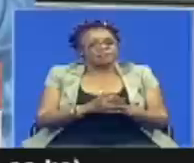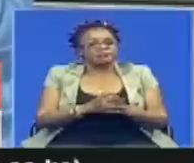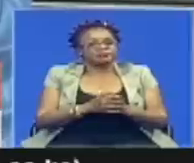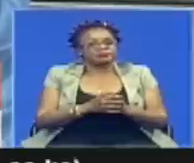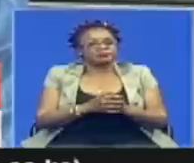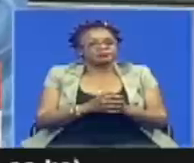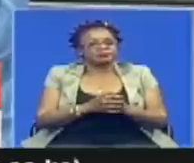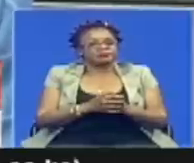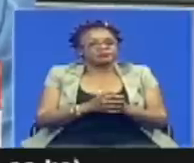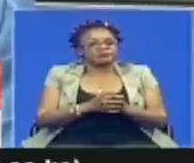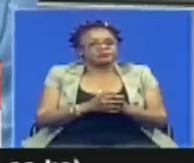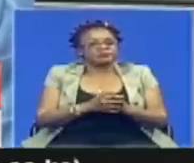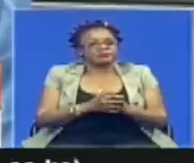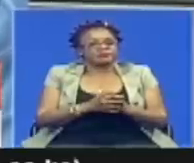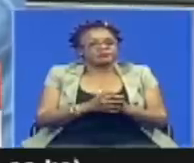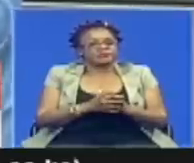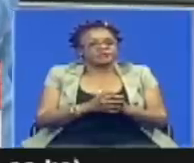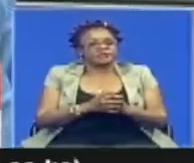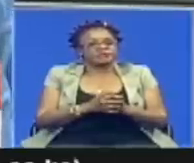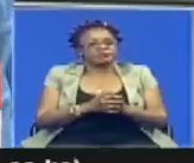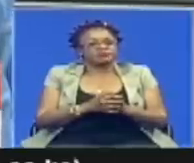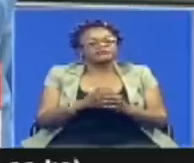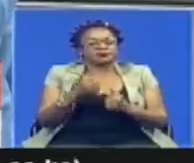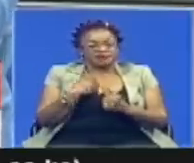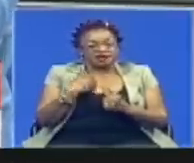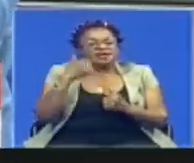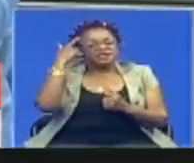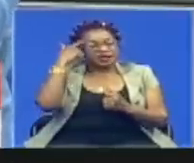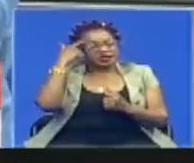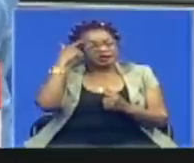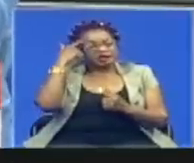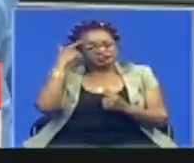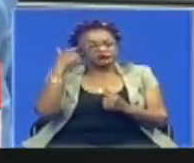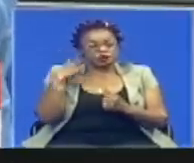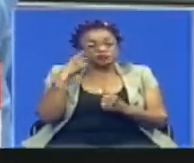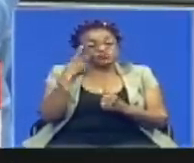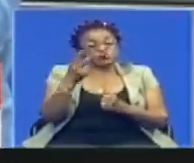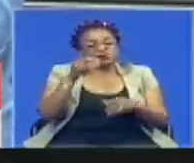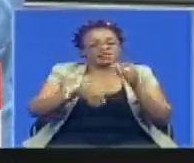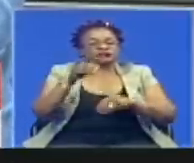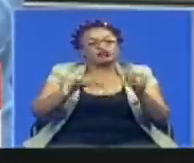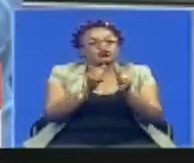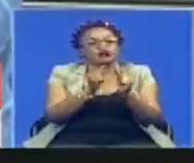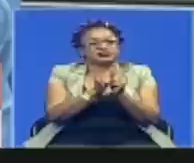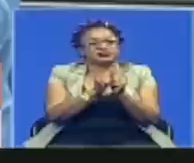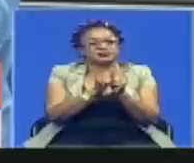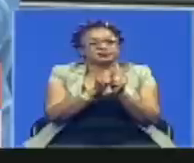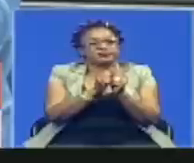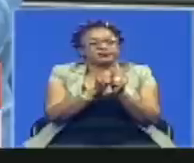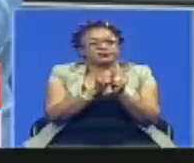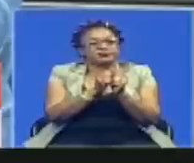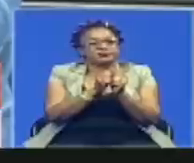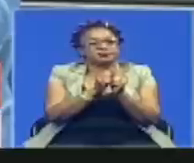Yes, I think we witnessed an election in August, nullified by the Supreme